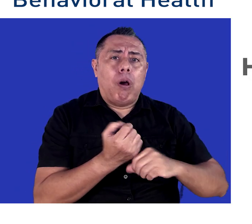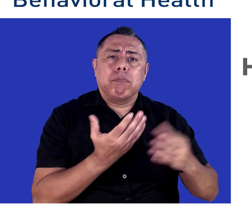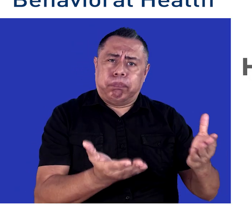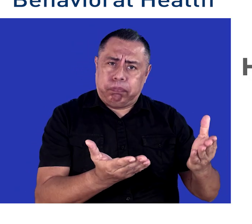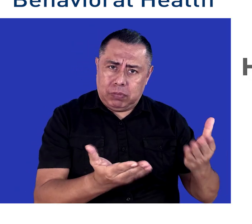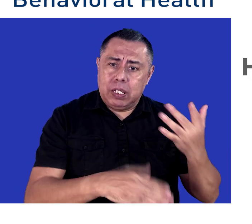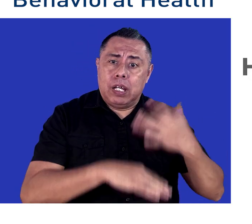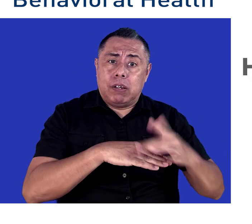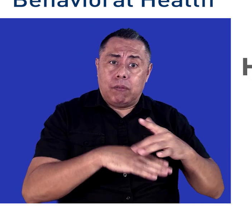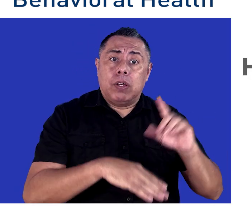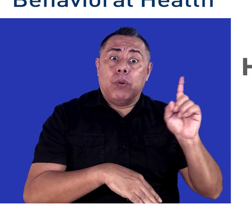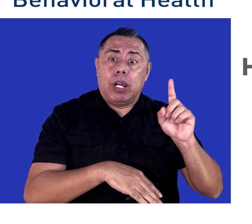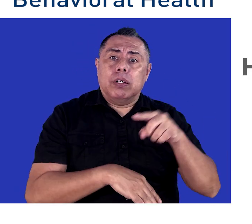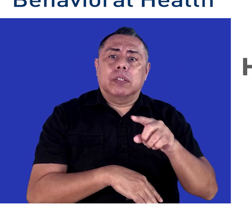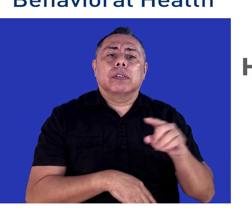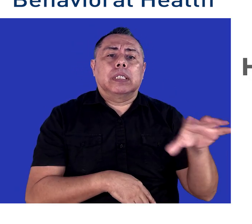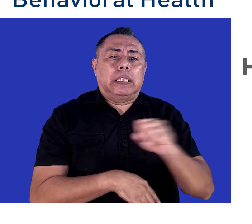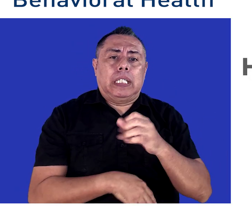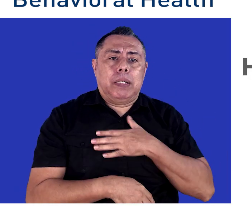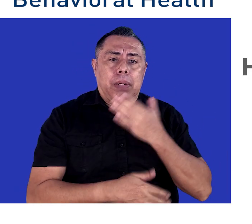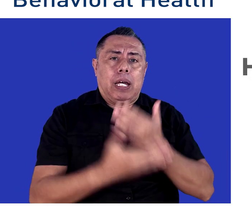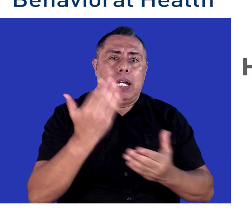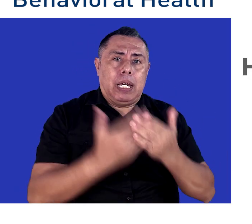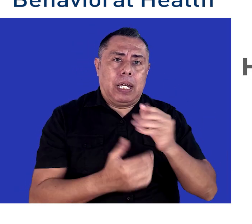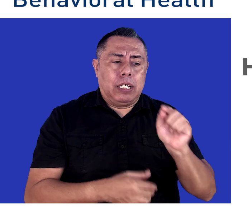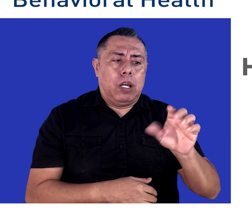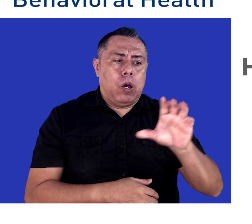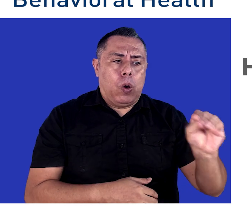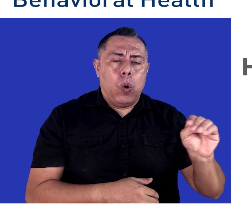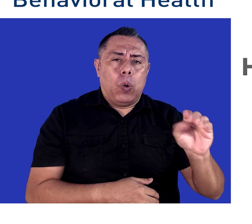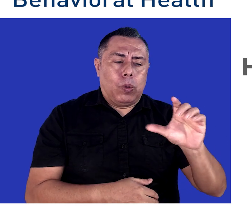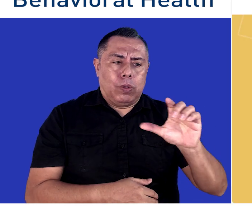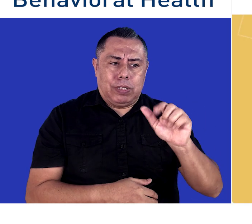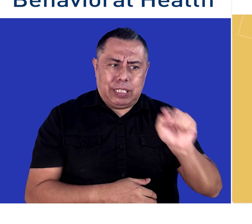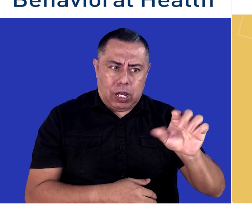remains available online at takemyhand.co or